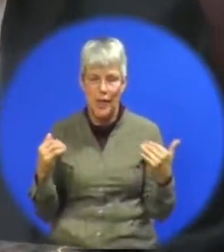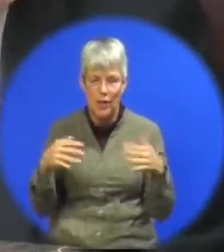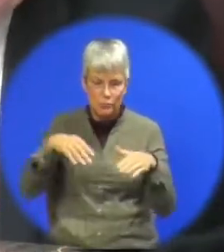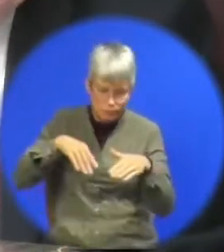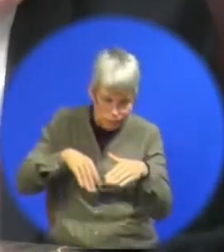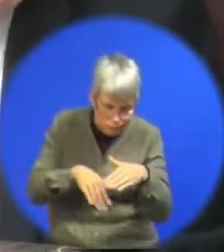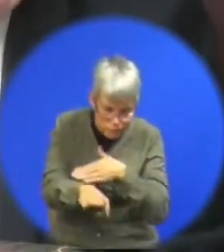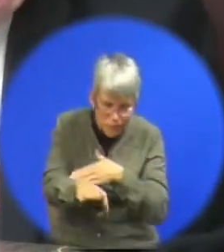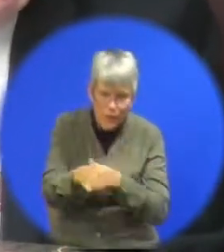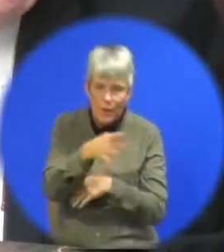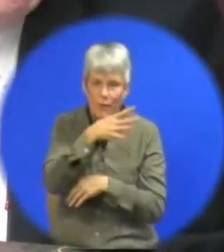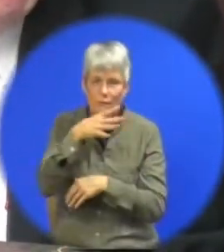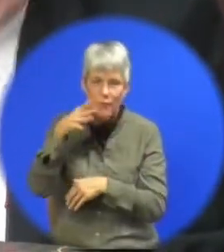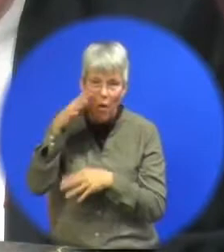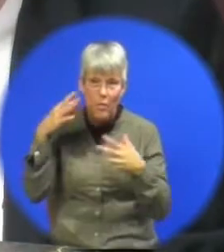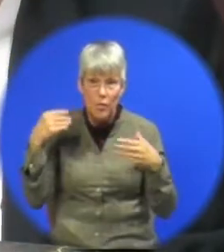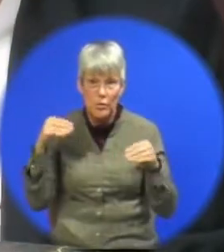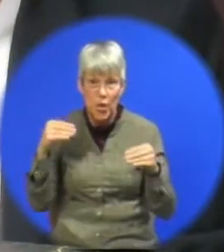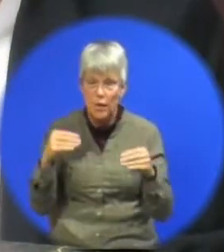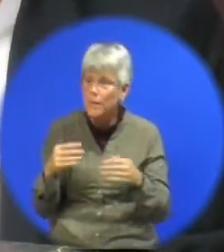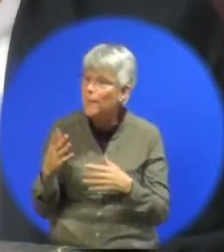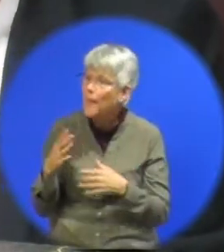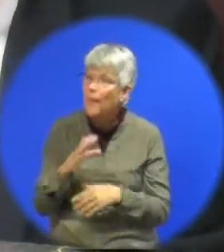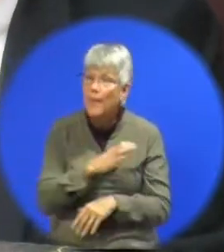location. Questions from council?